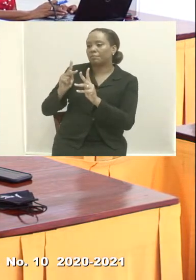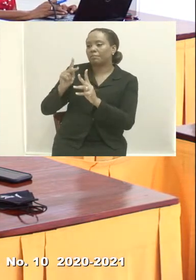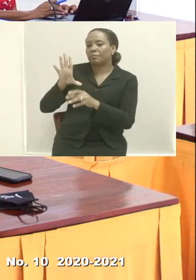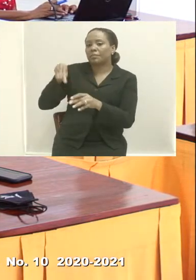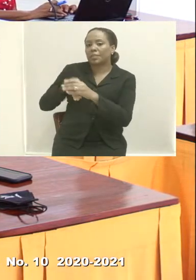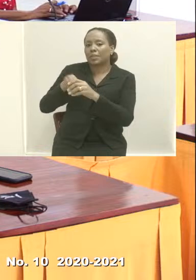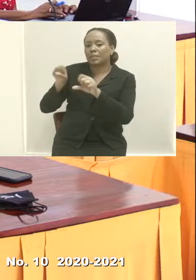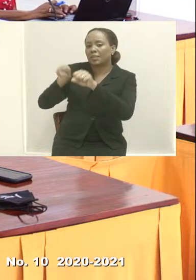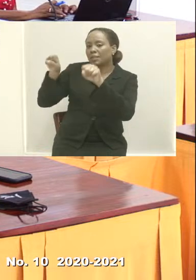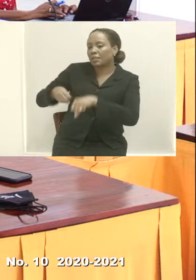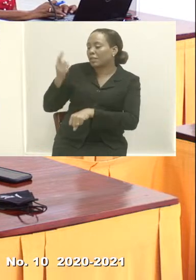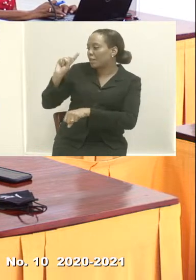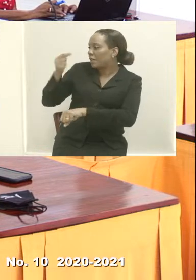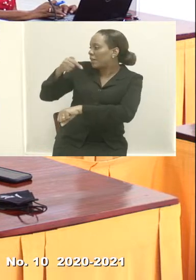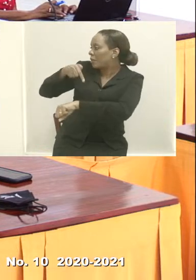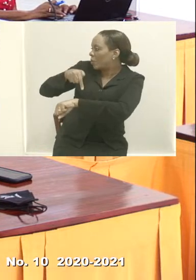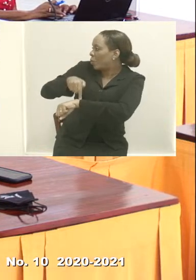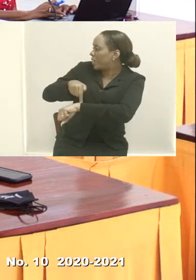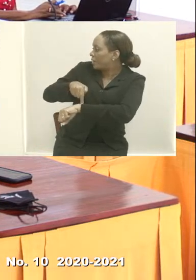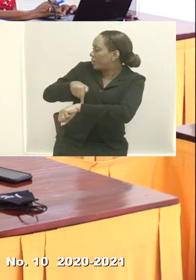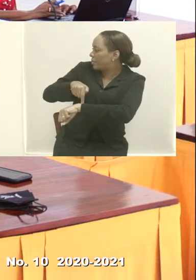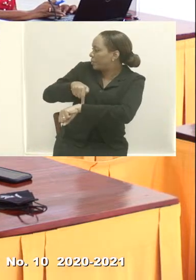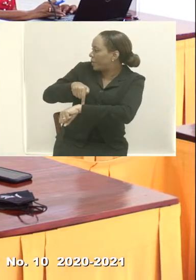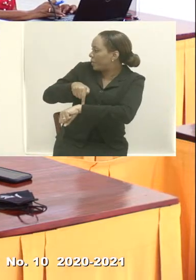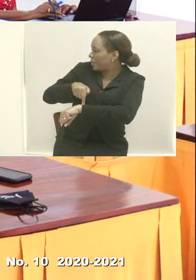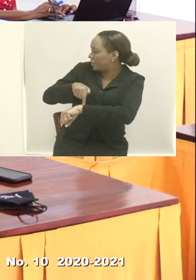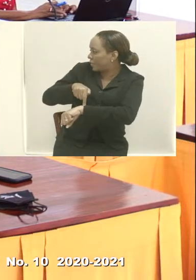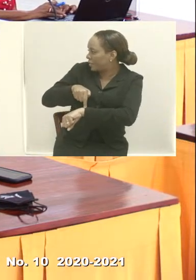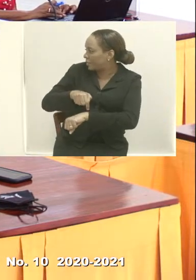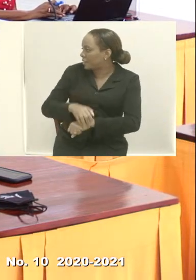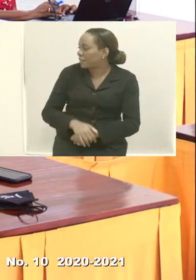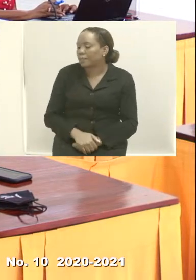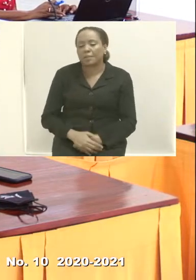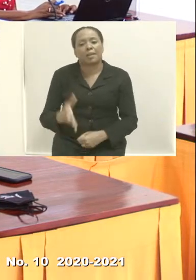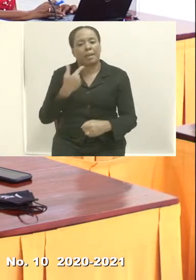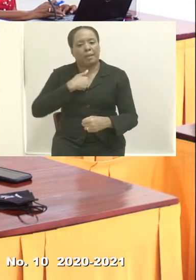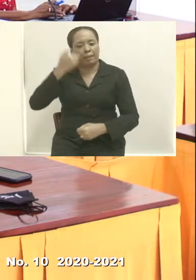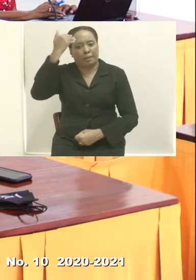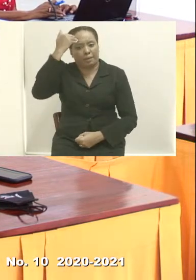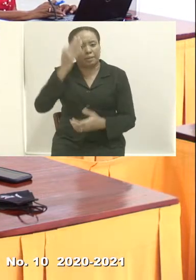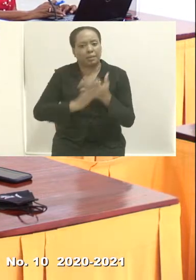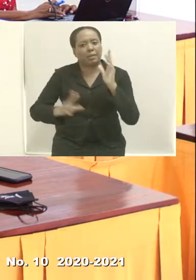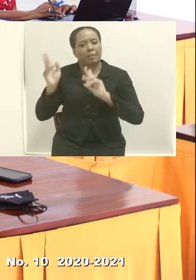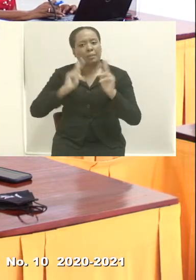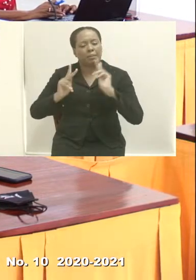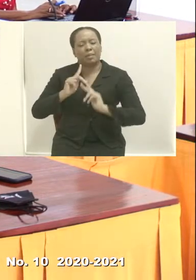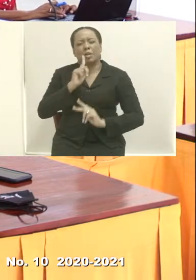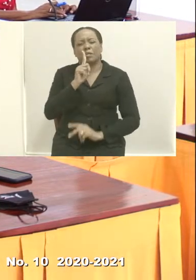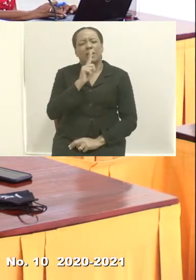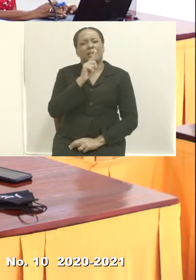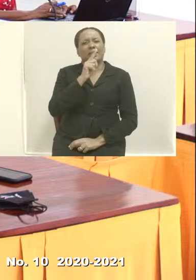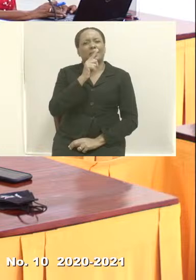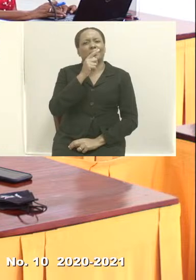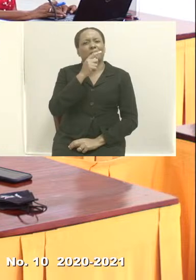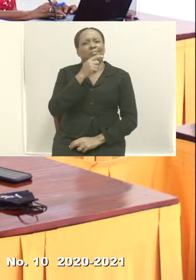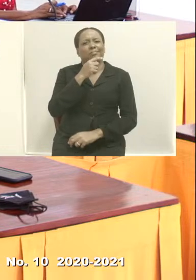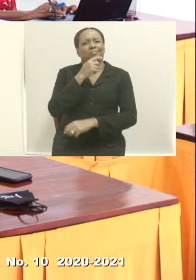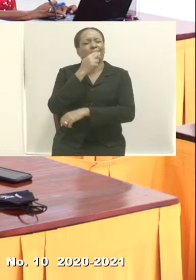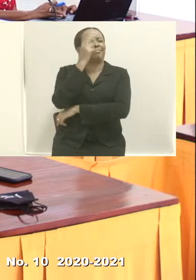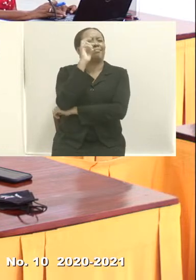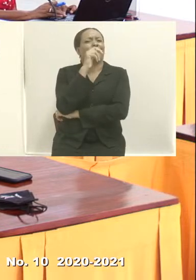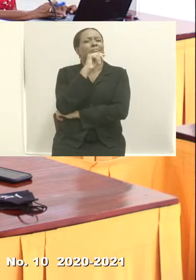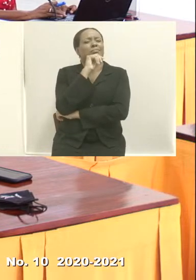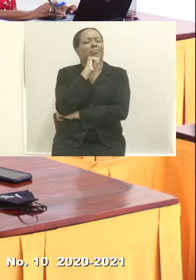time. And I think that is largely because of the fact that there are persons who were very skeptical and very cynical about